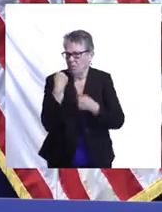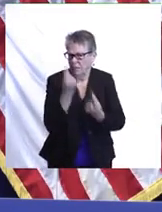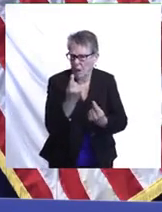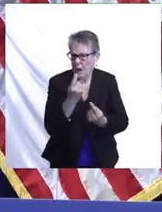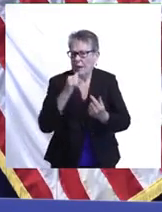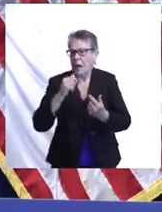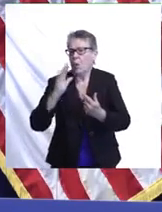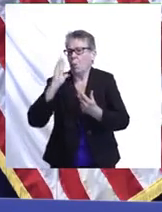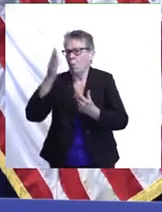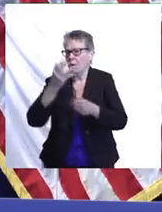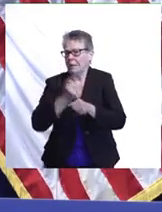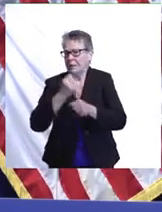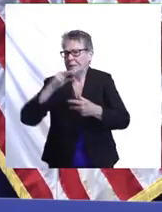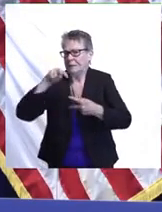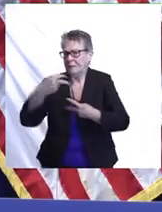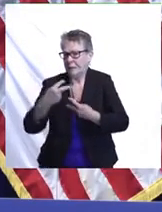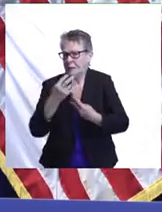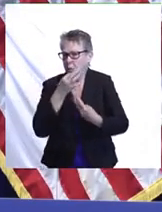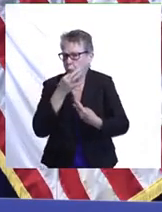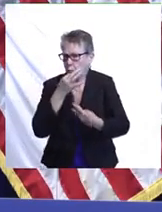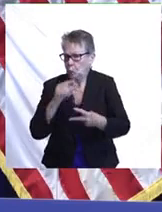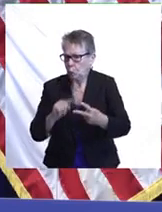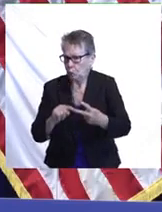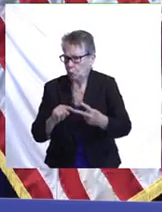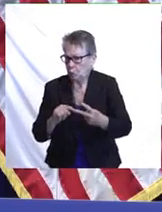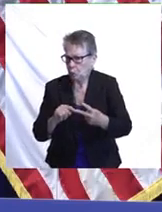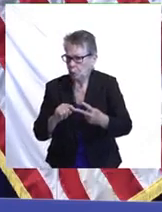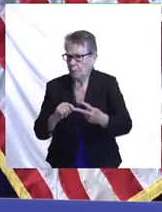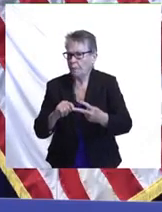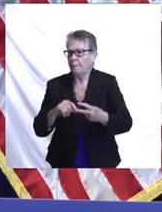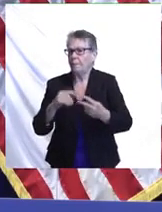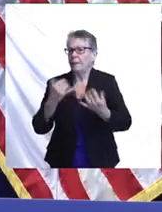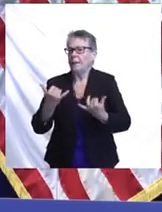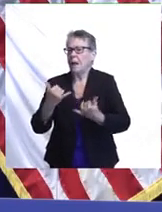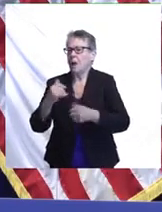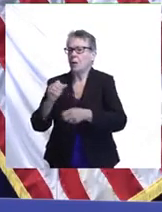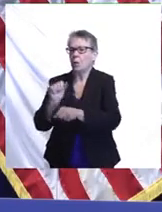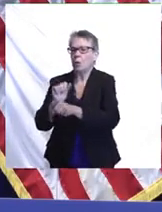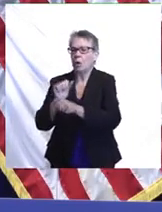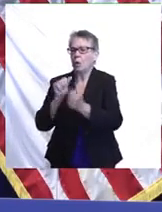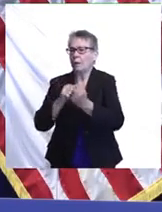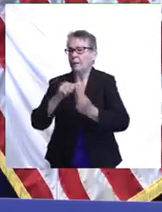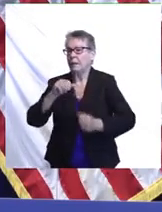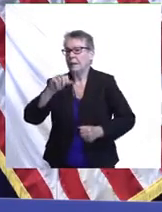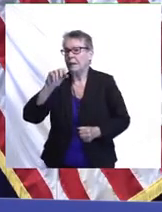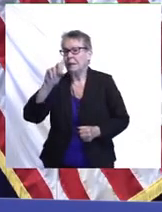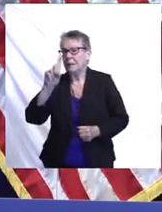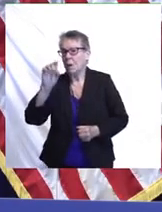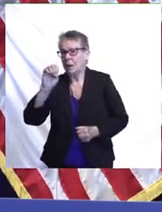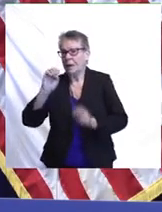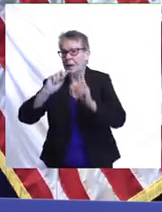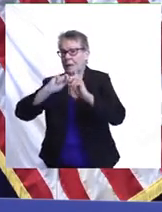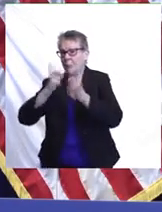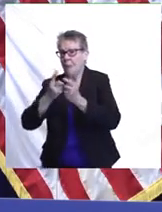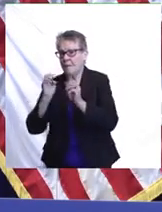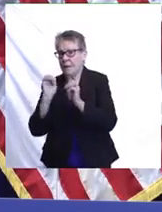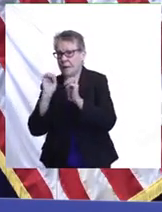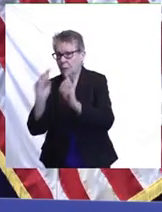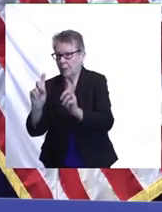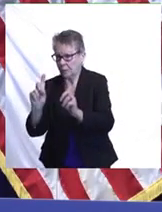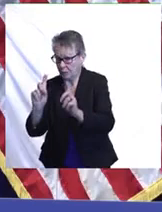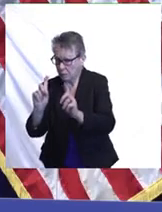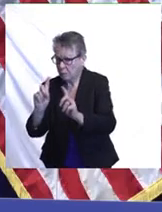Education to support school-endorsed vaccination events by leveraging relationships with schools, local health